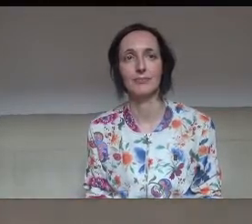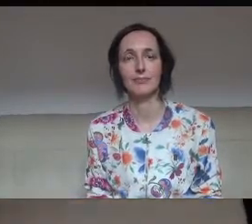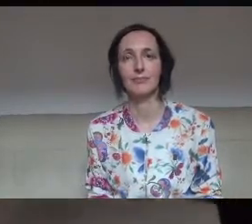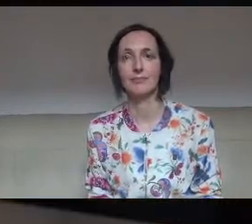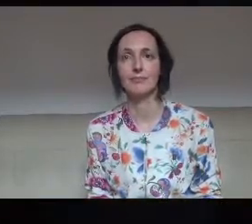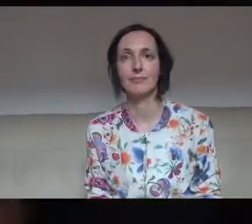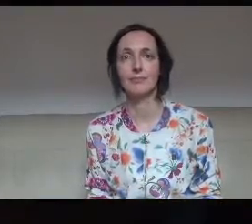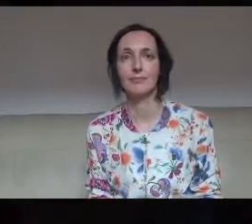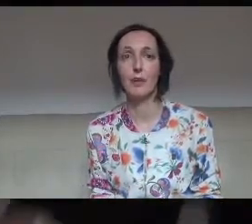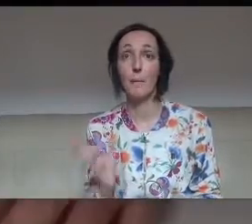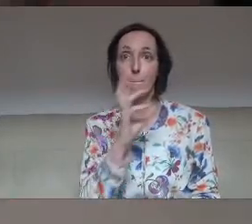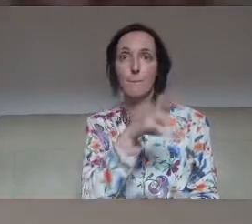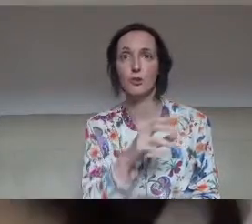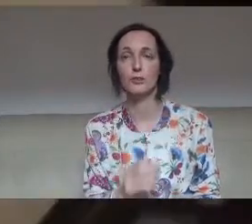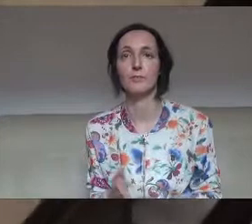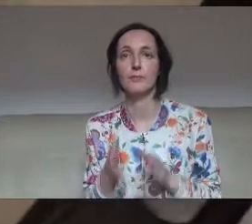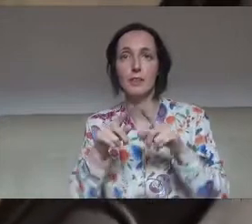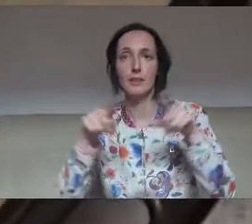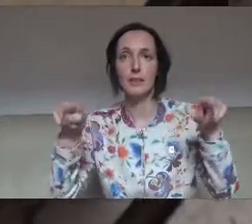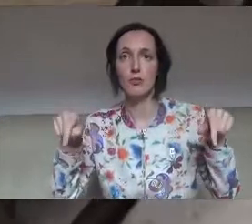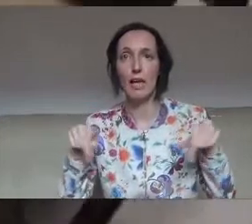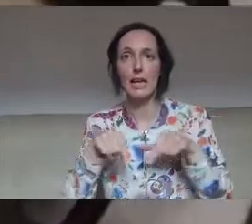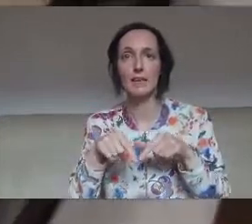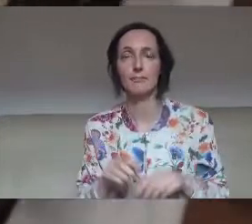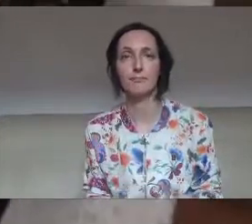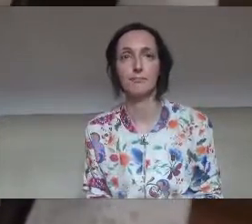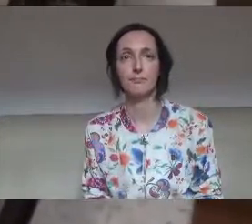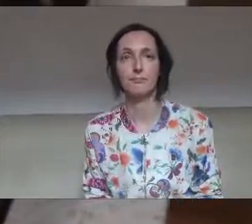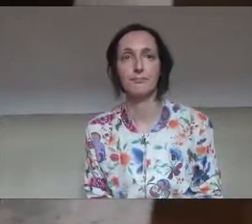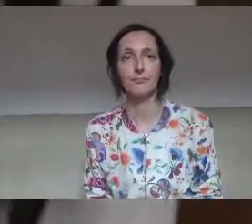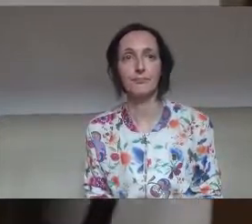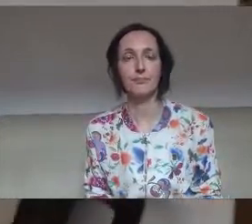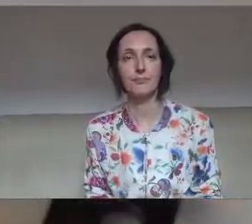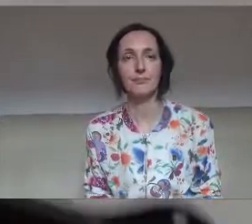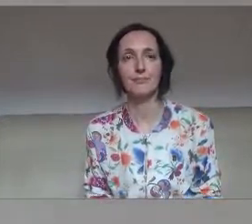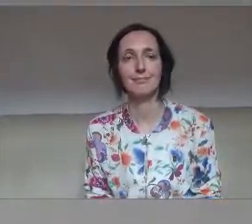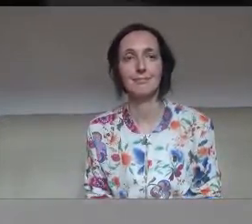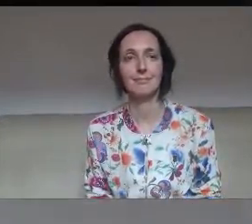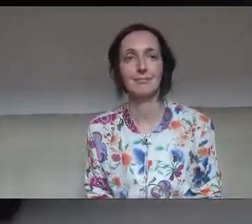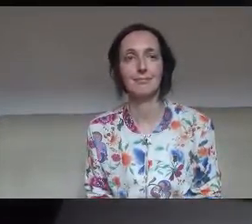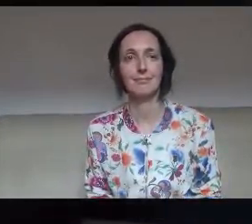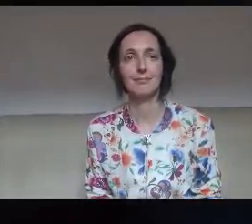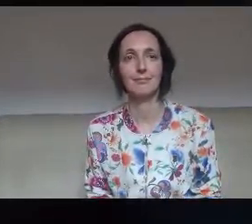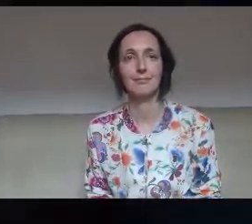Okay, we're going to put our tigella in the tray.